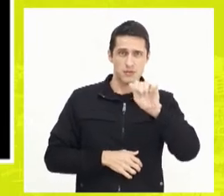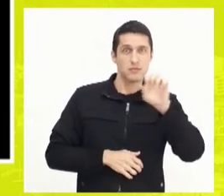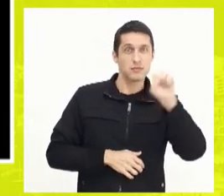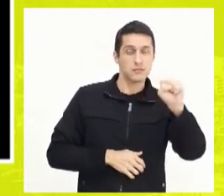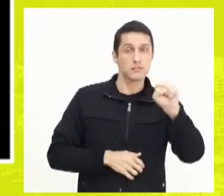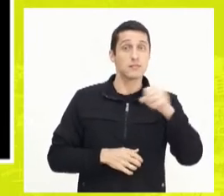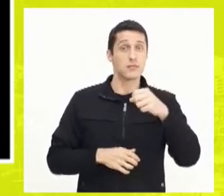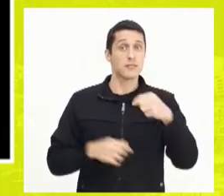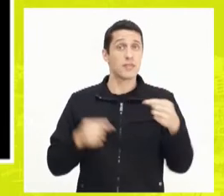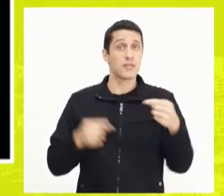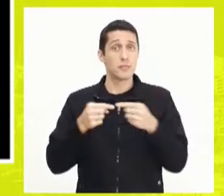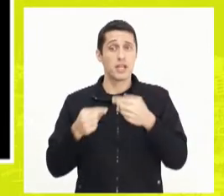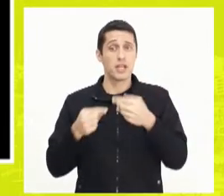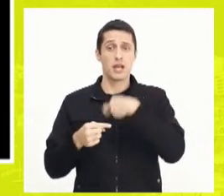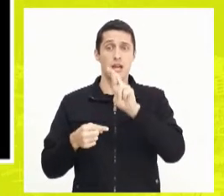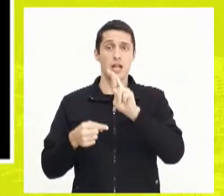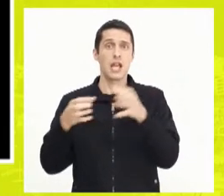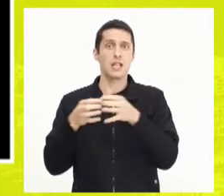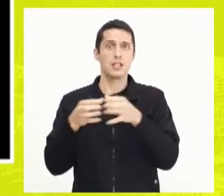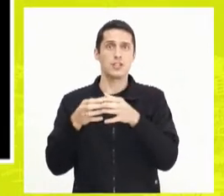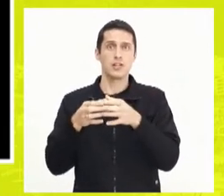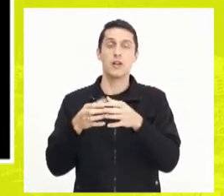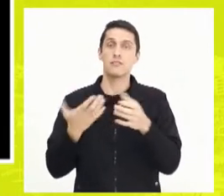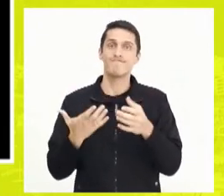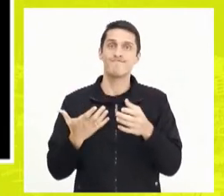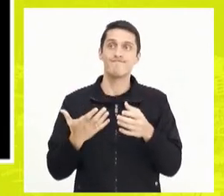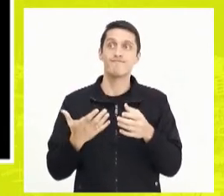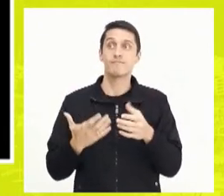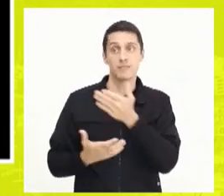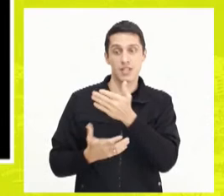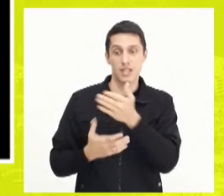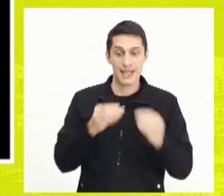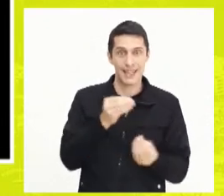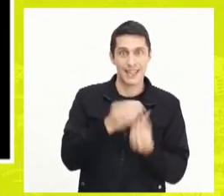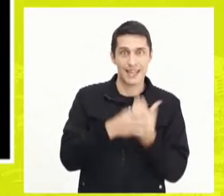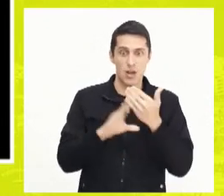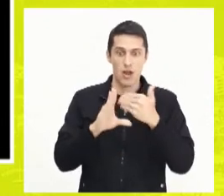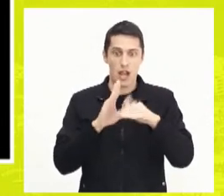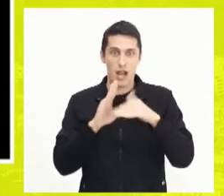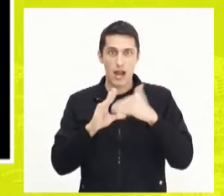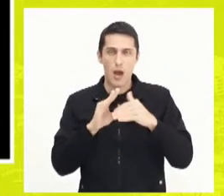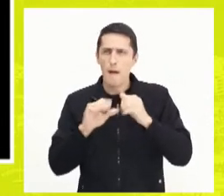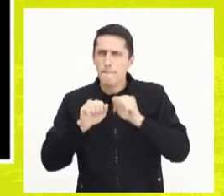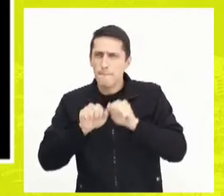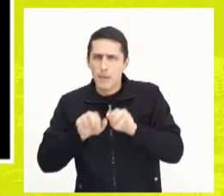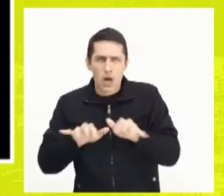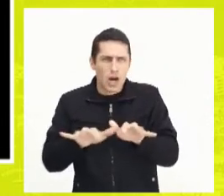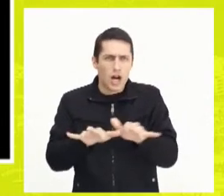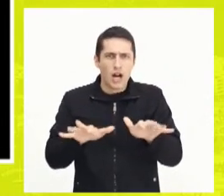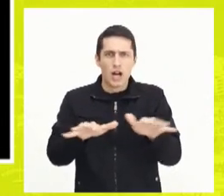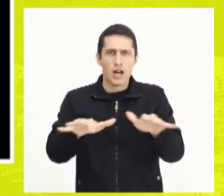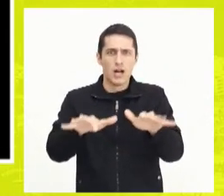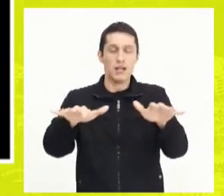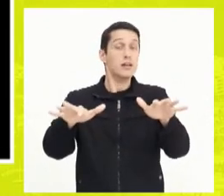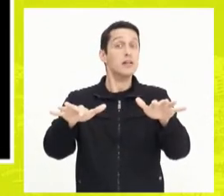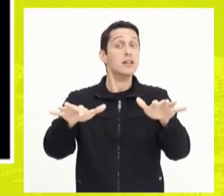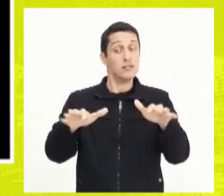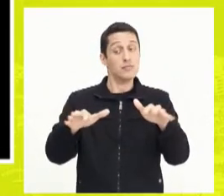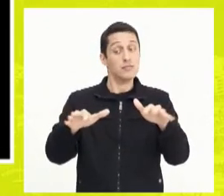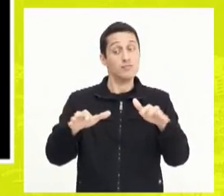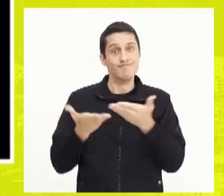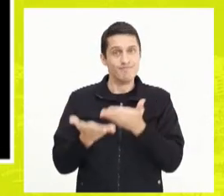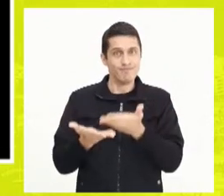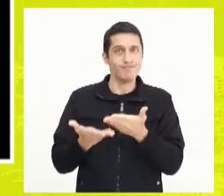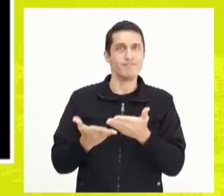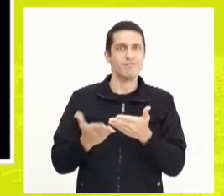religious groups because they kind of like create channels you know evils and